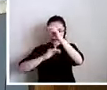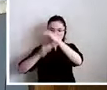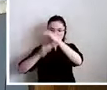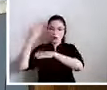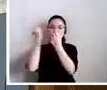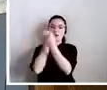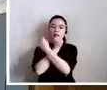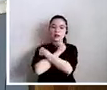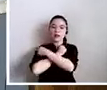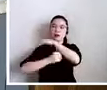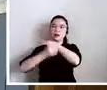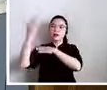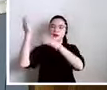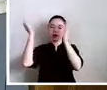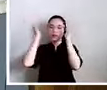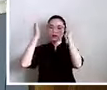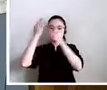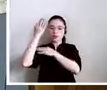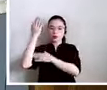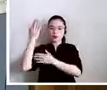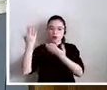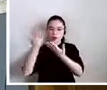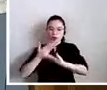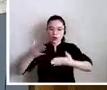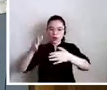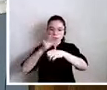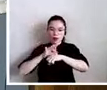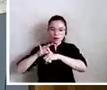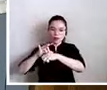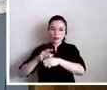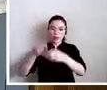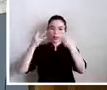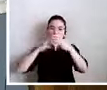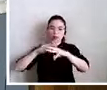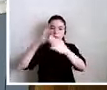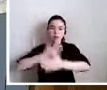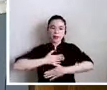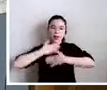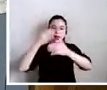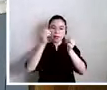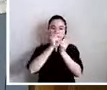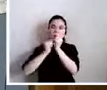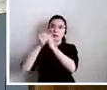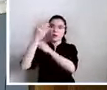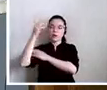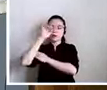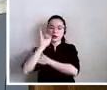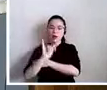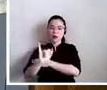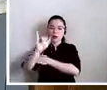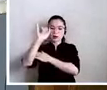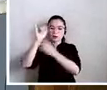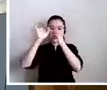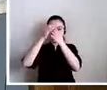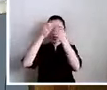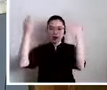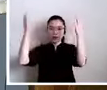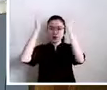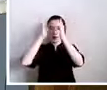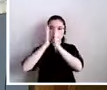you, love you, and serve you, here on earth, that we may be happy with you forever and in heaven.